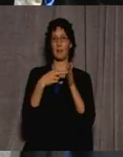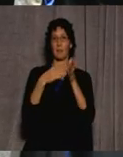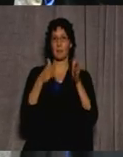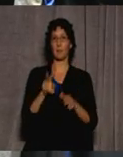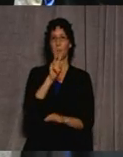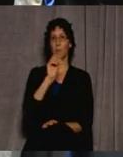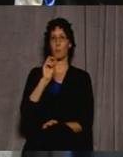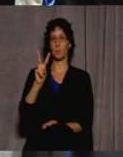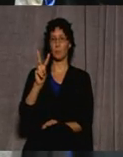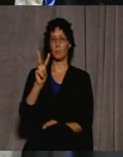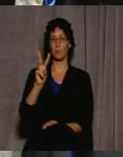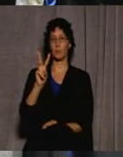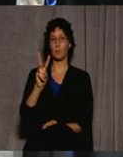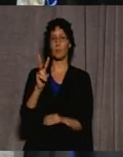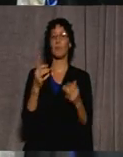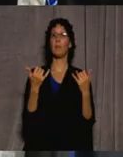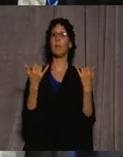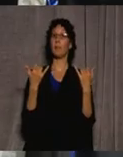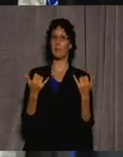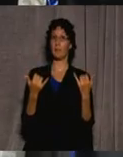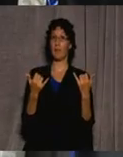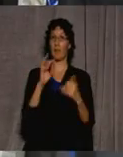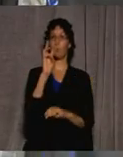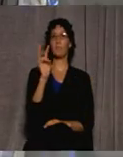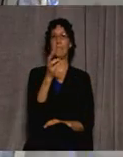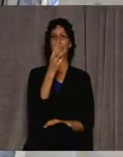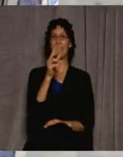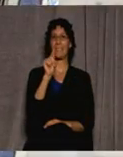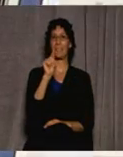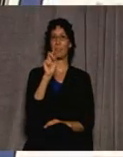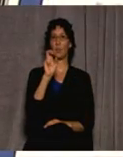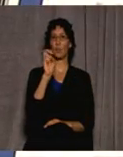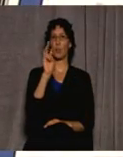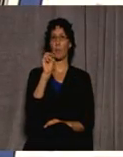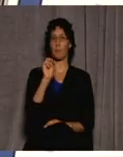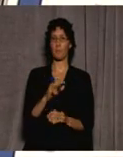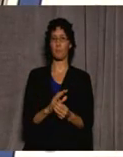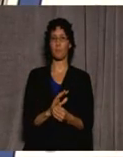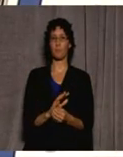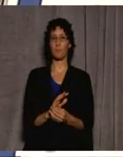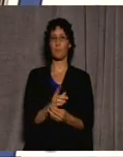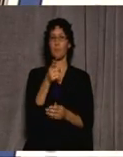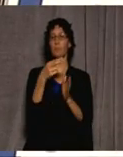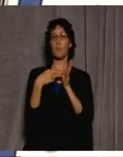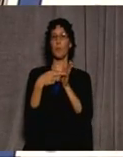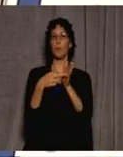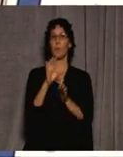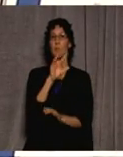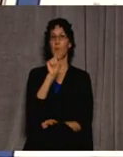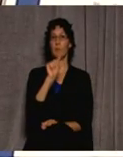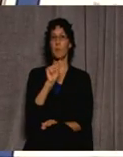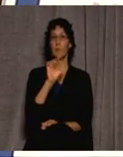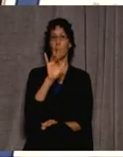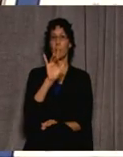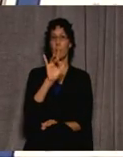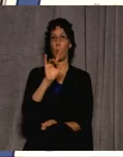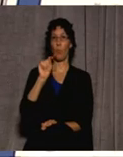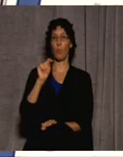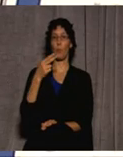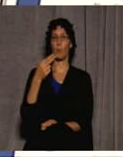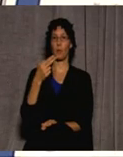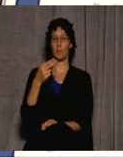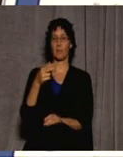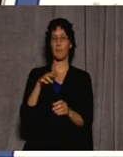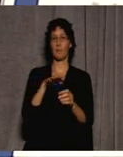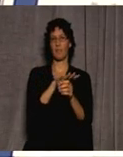2002 and are now in your sixth term. You currently represent Florida's 25th Congressional